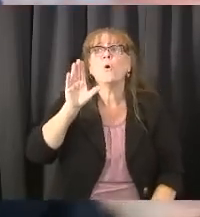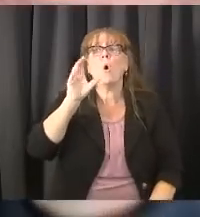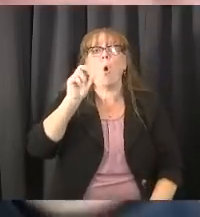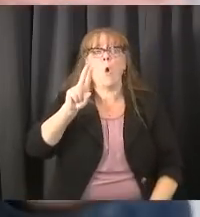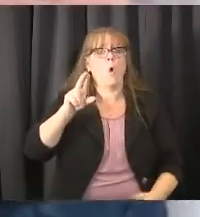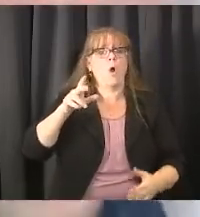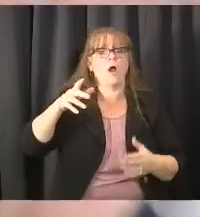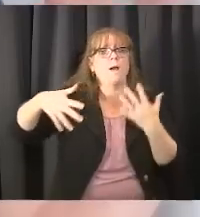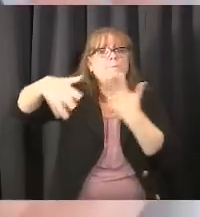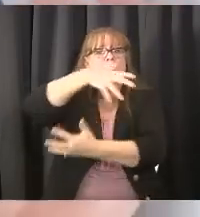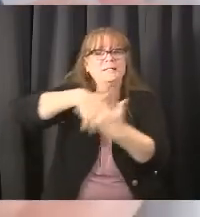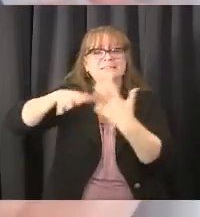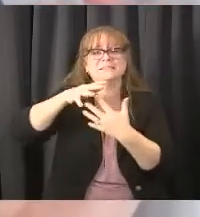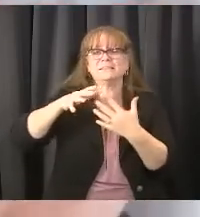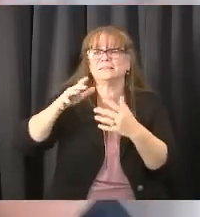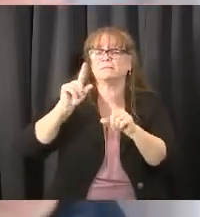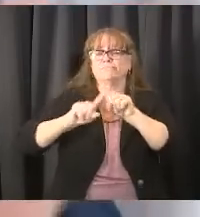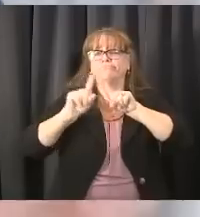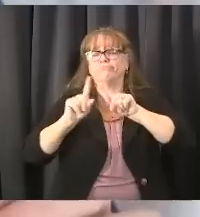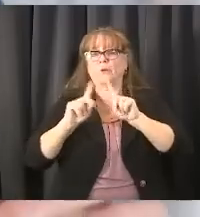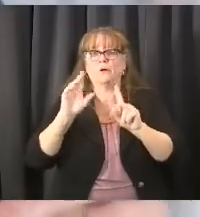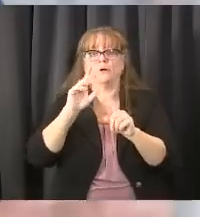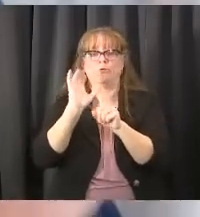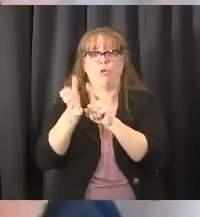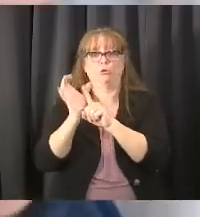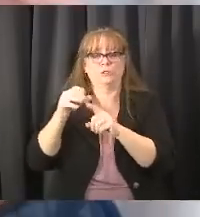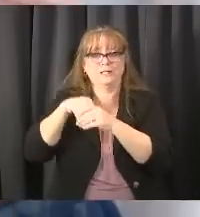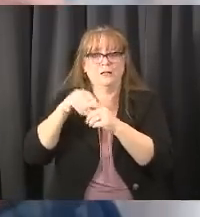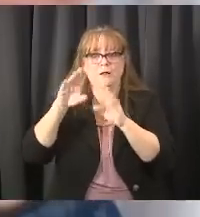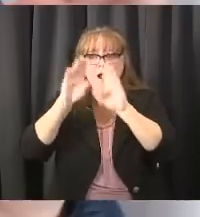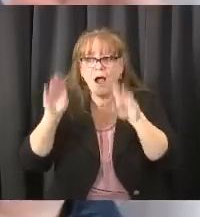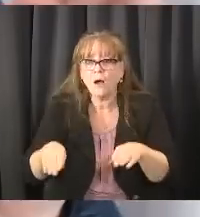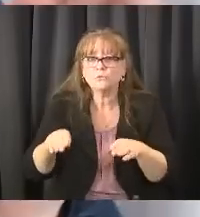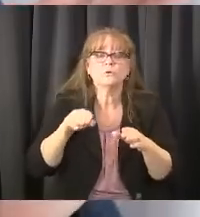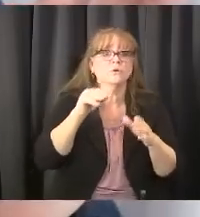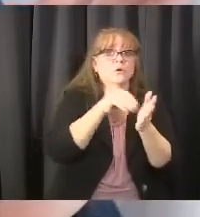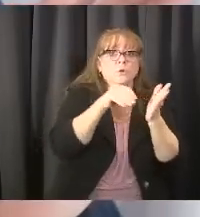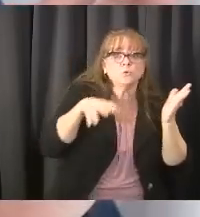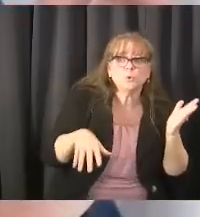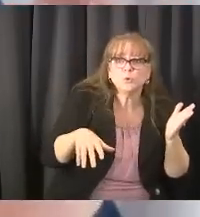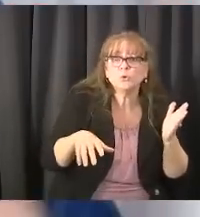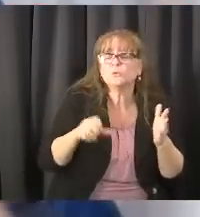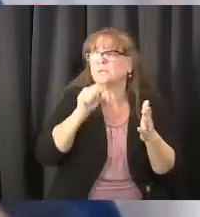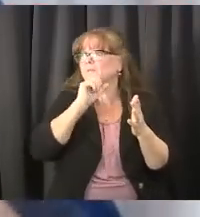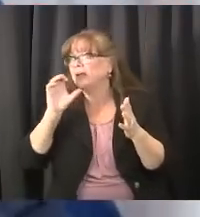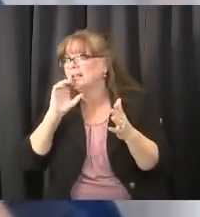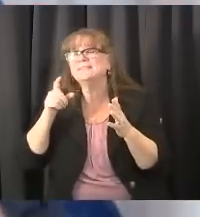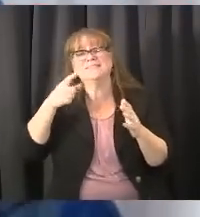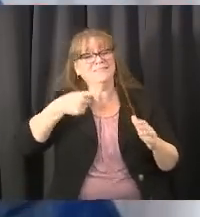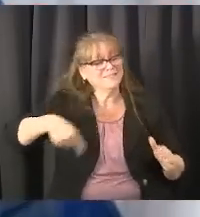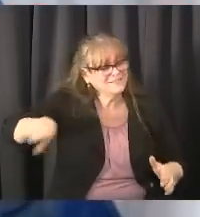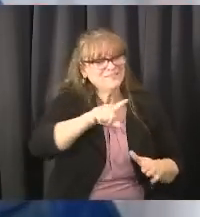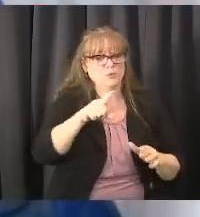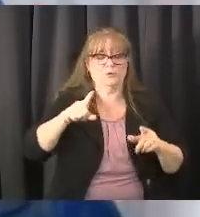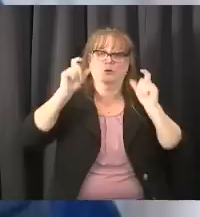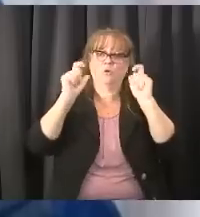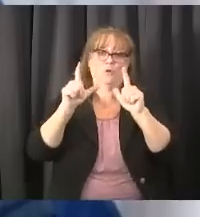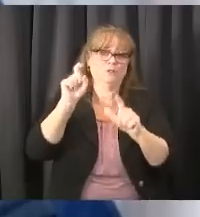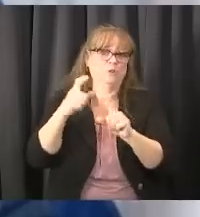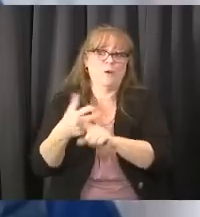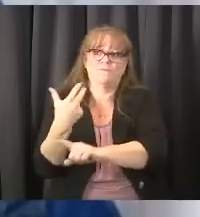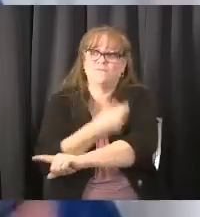up. Now, the frustrating thing is that there's not enough vaccine to do it this week, to give everybody 70 and up a vaccine. We get about 70,000 a